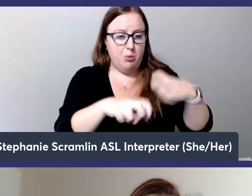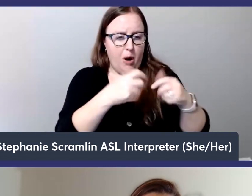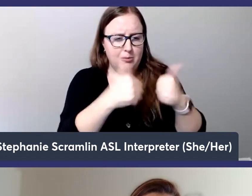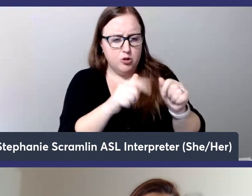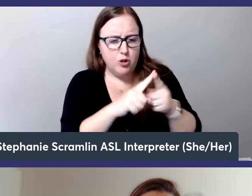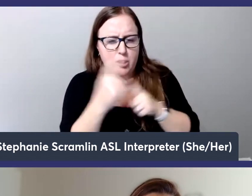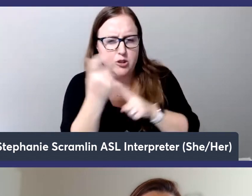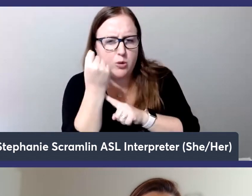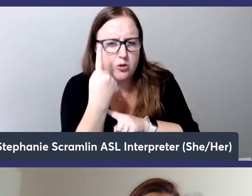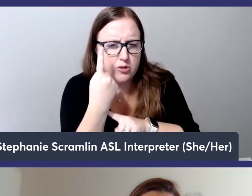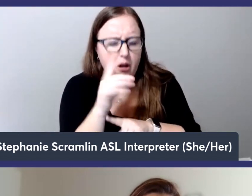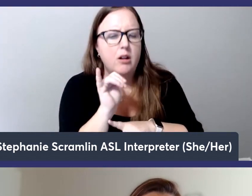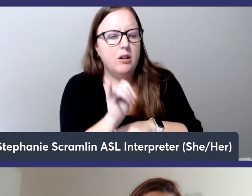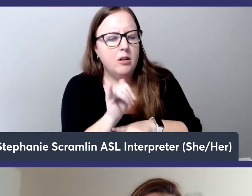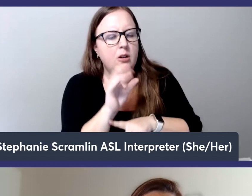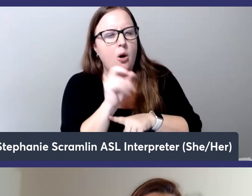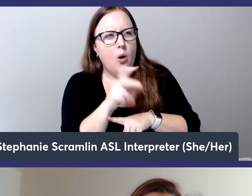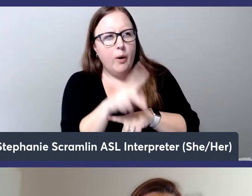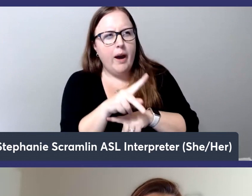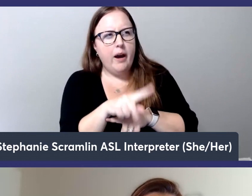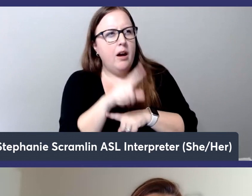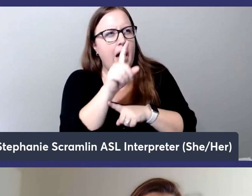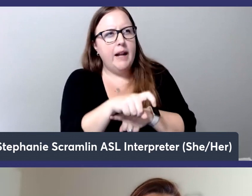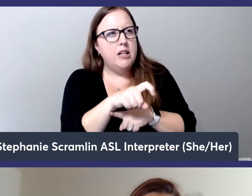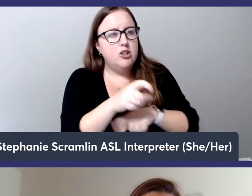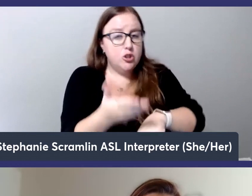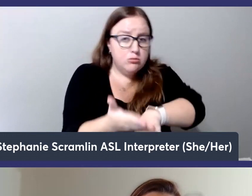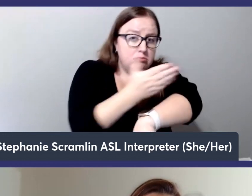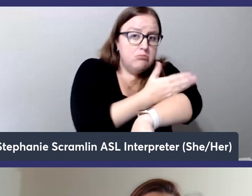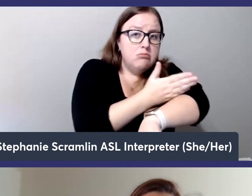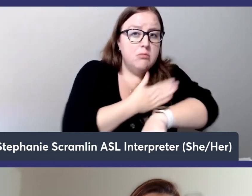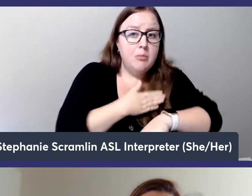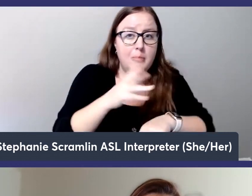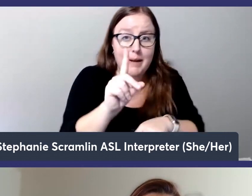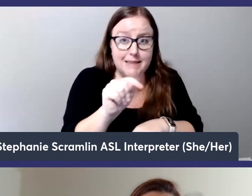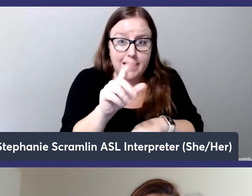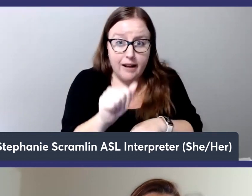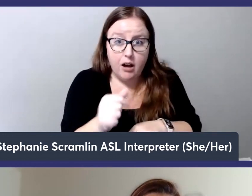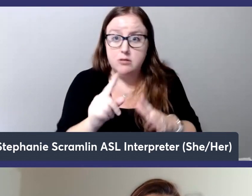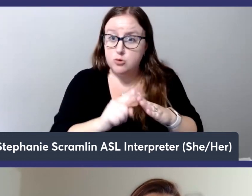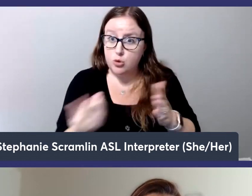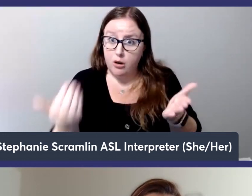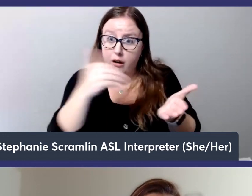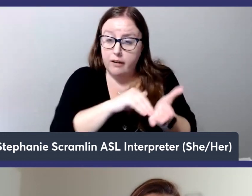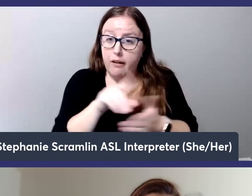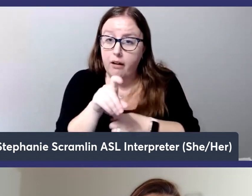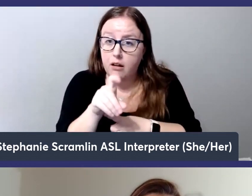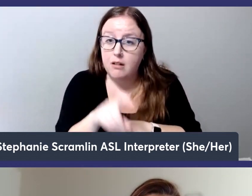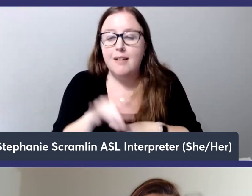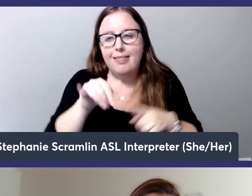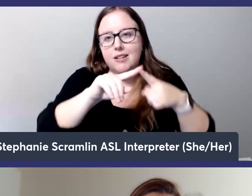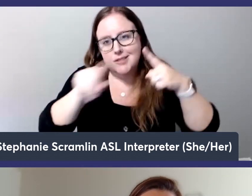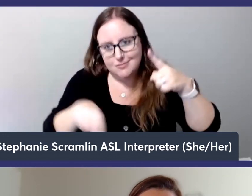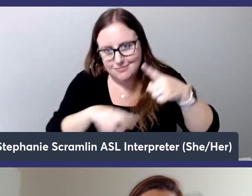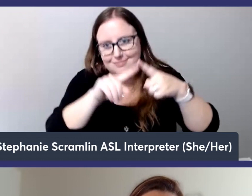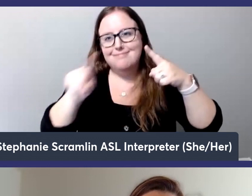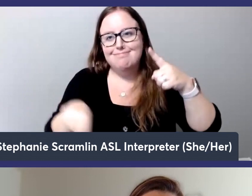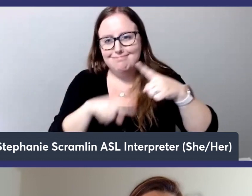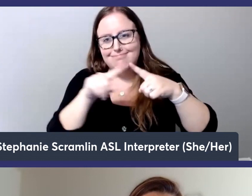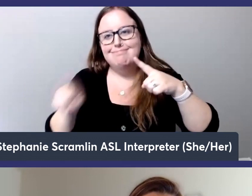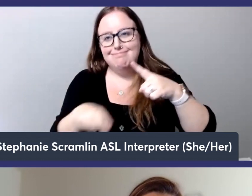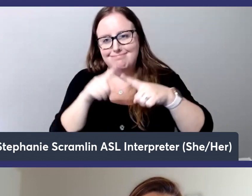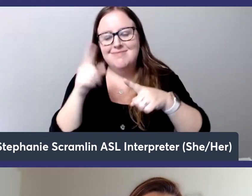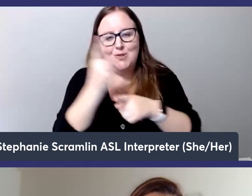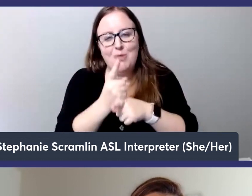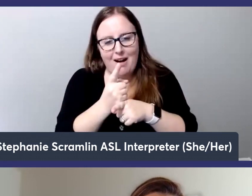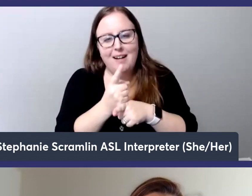this drift about? Do I need to enrich my data, start all over again? So it's a circle of life. So it's